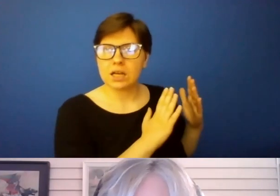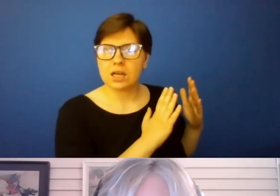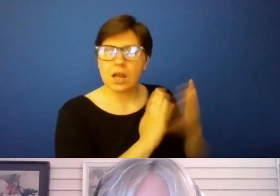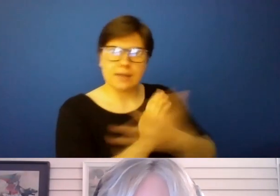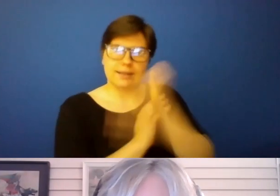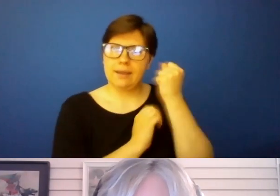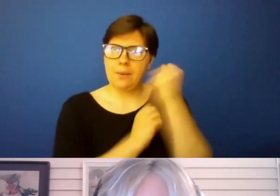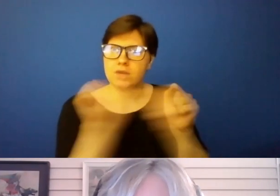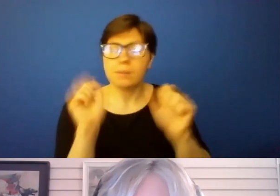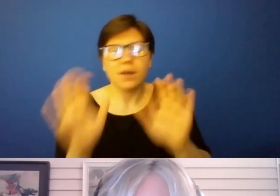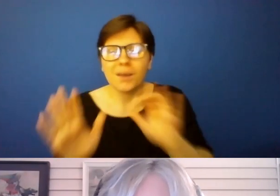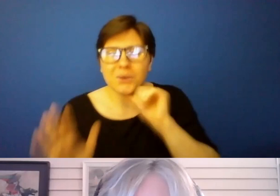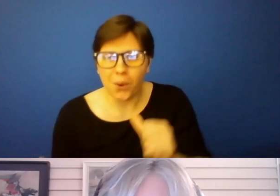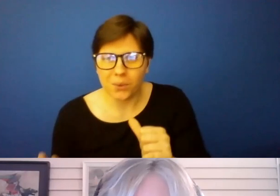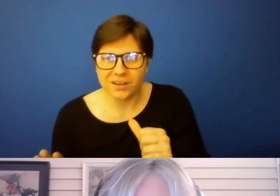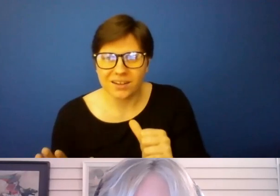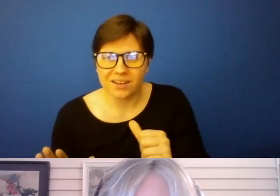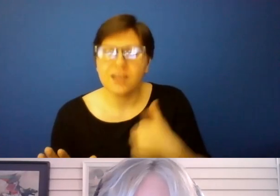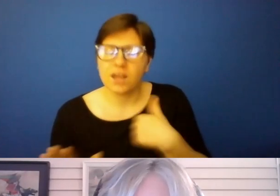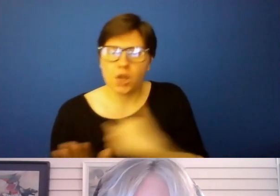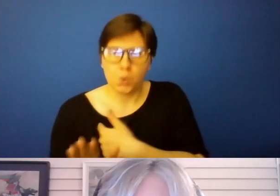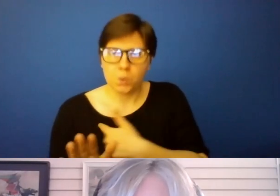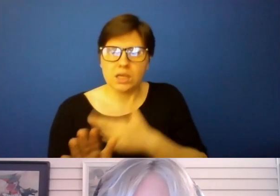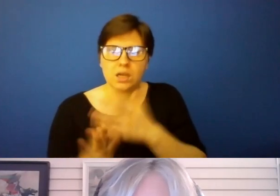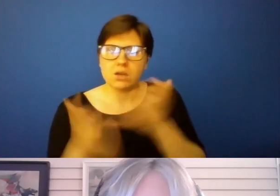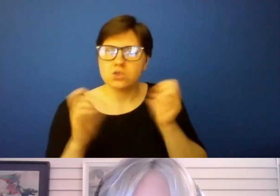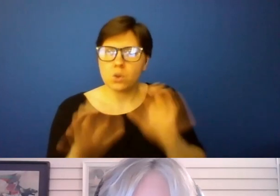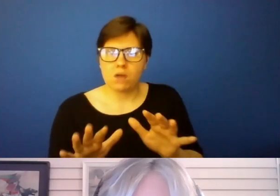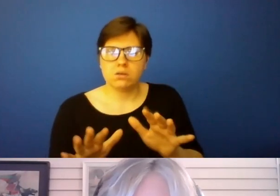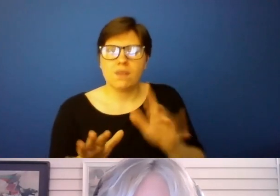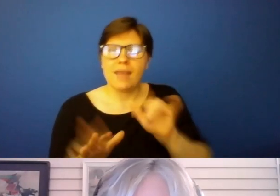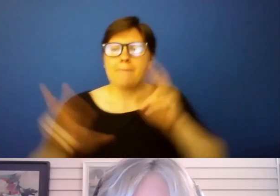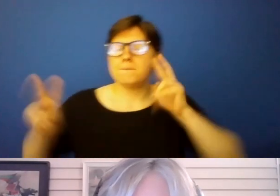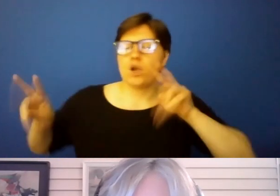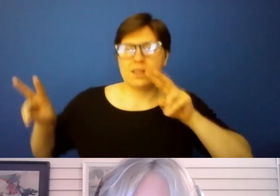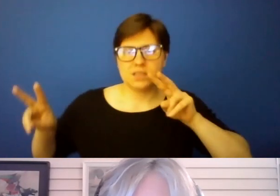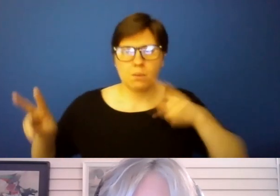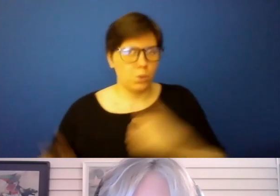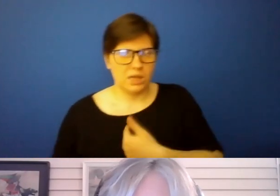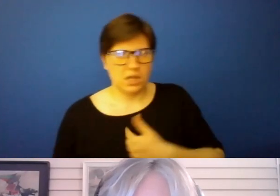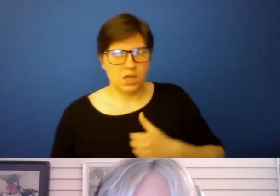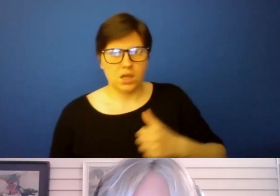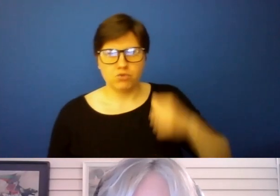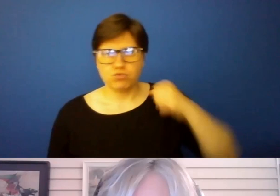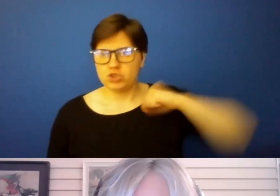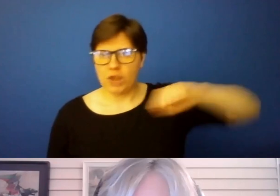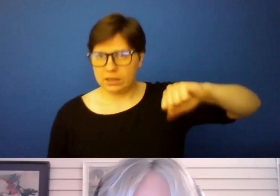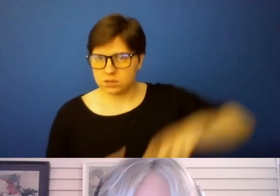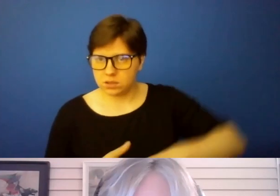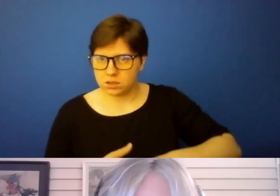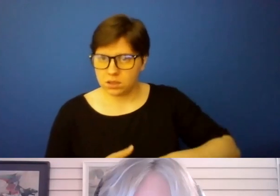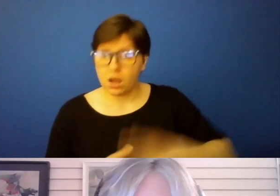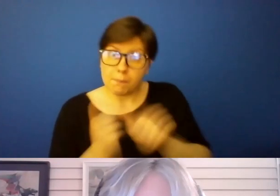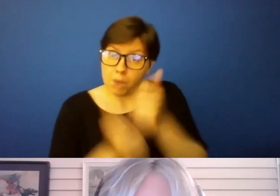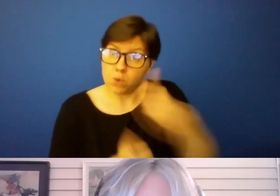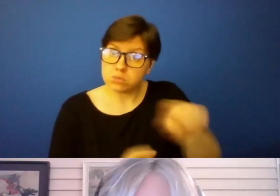We don't do that, right? We reject paternalism. Most of you have insurance for your car,